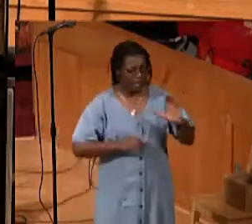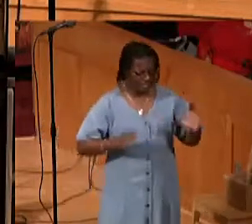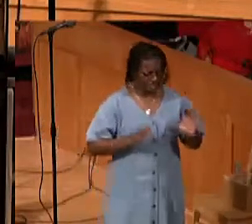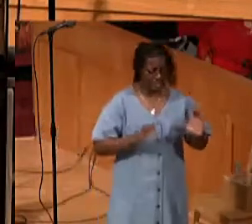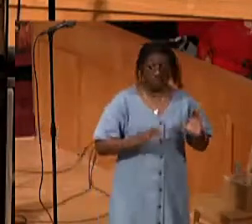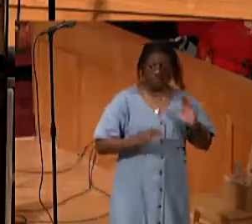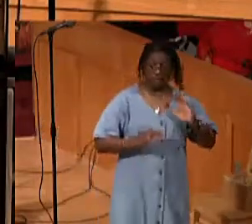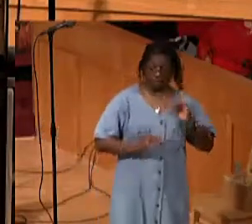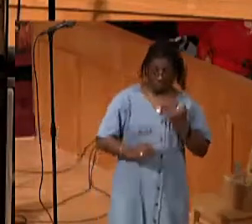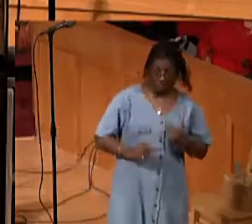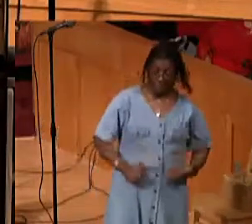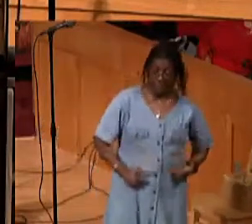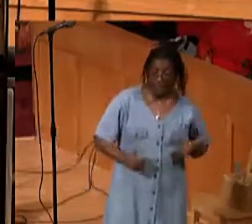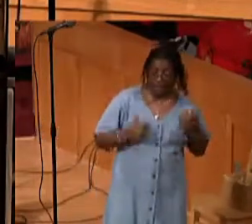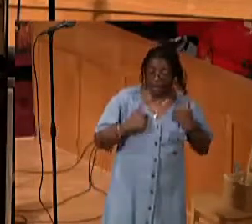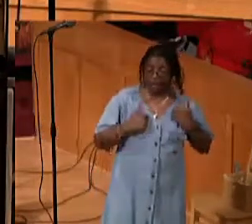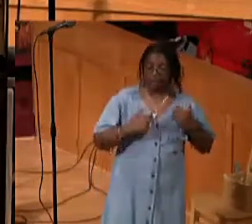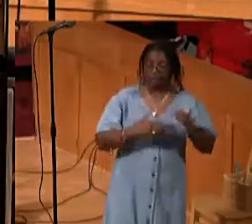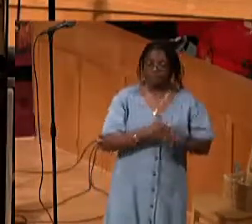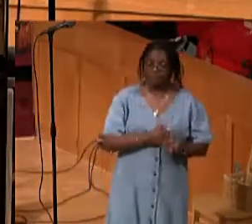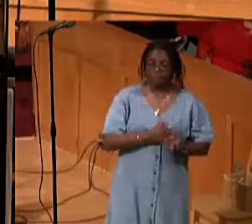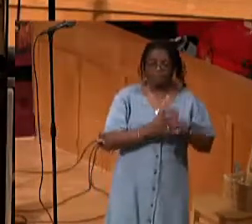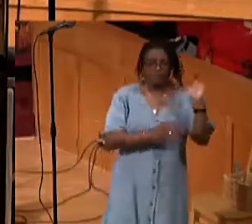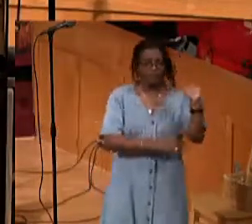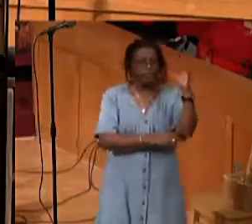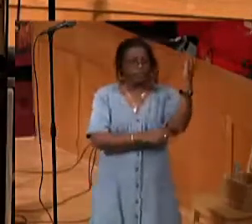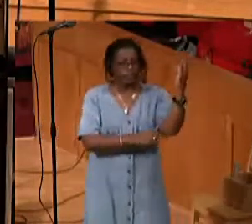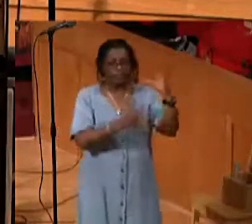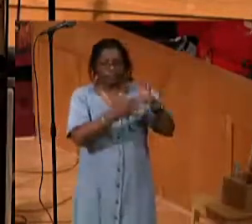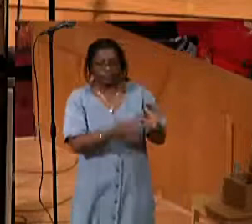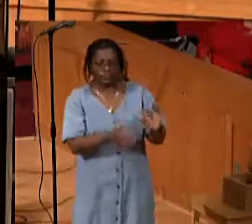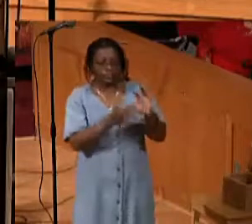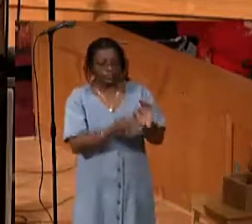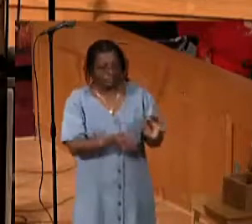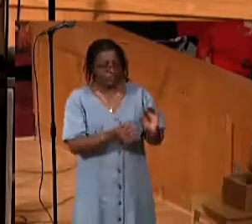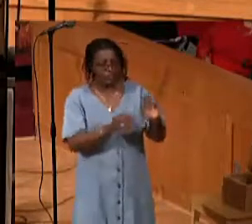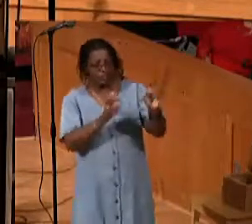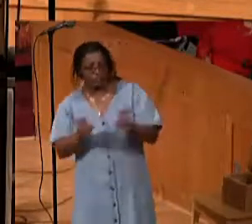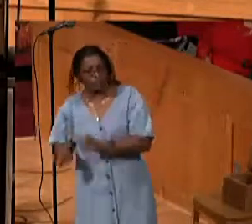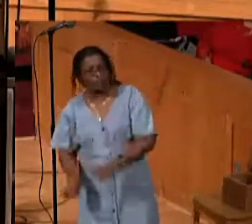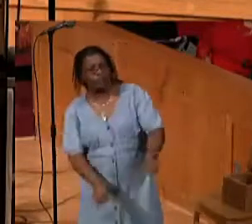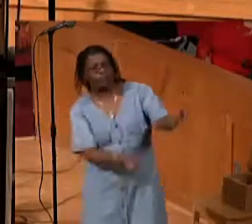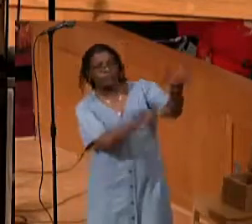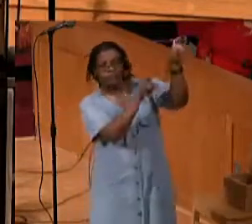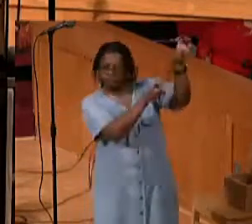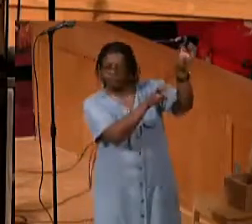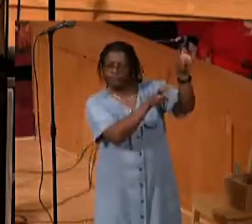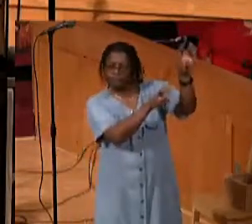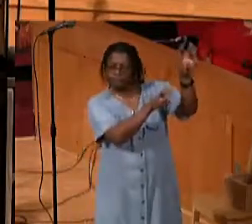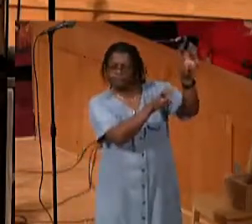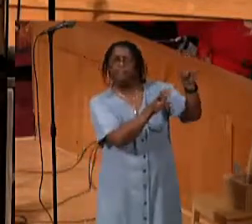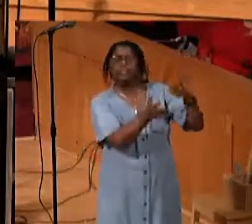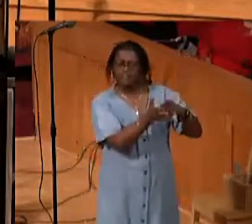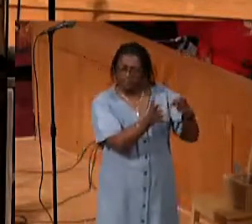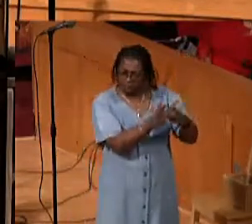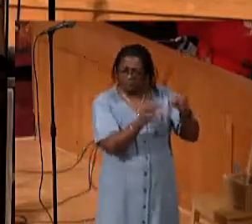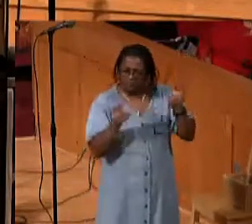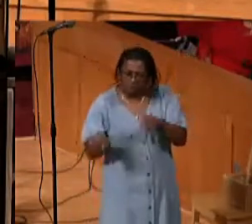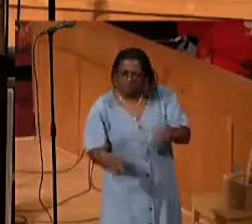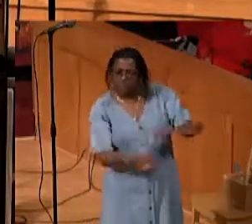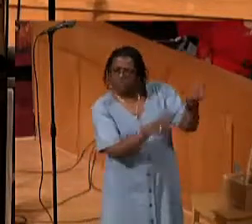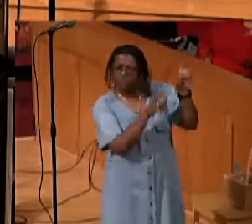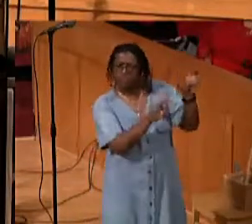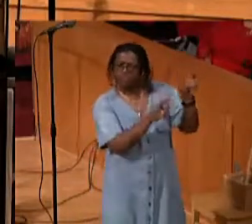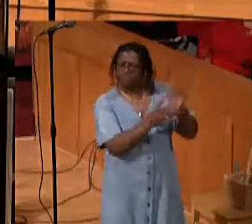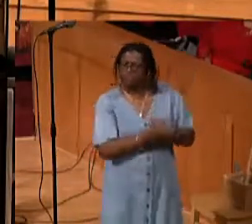life. Why? Why? Because the Christmas story is a story of transformation. Let's just say transformation.